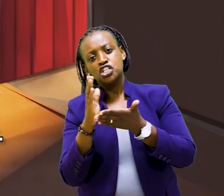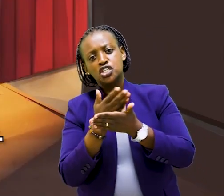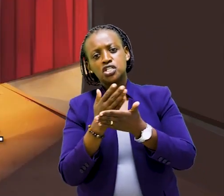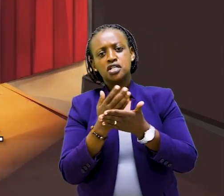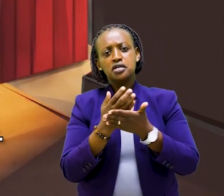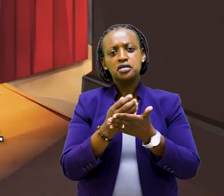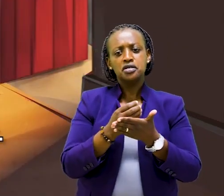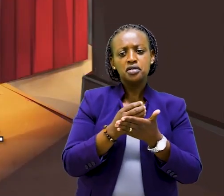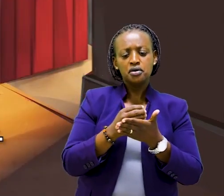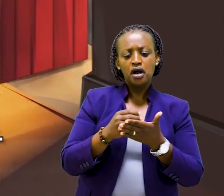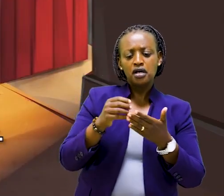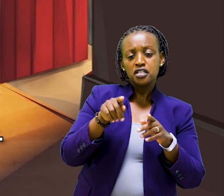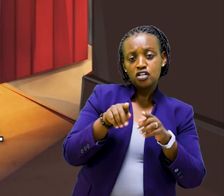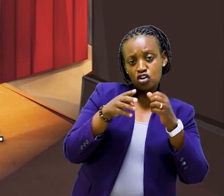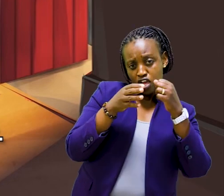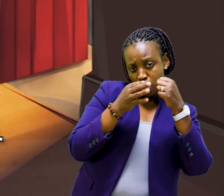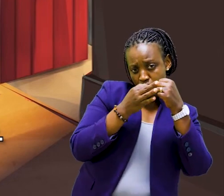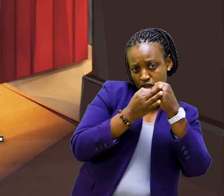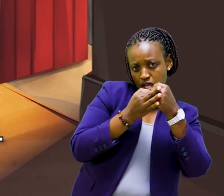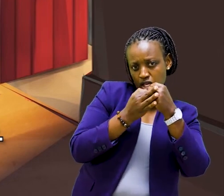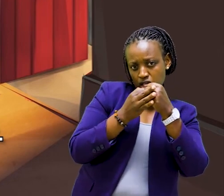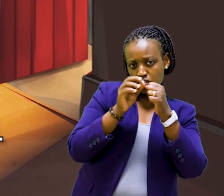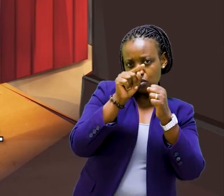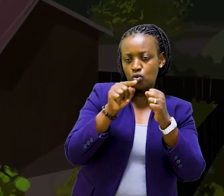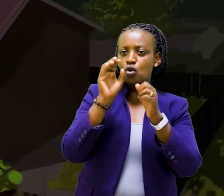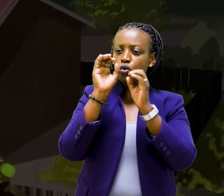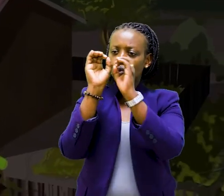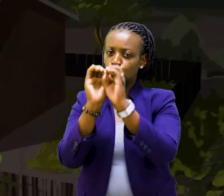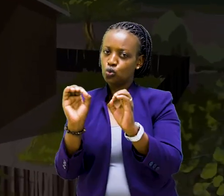a delicious meal at 8 o'clock.